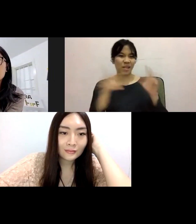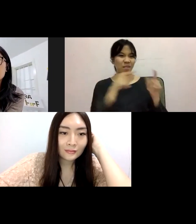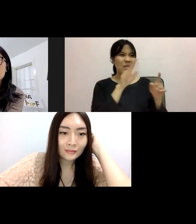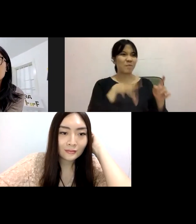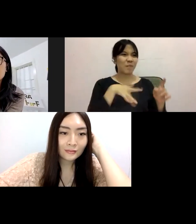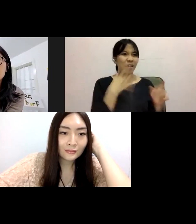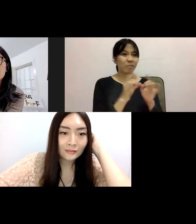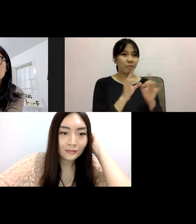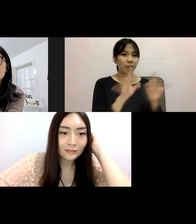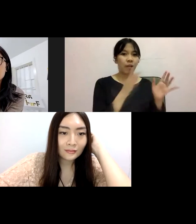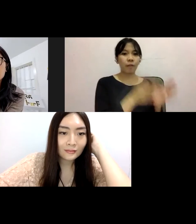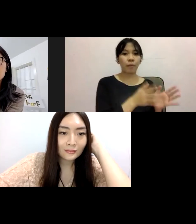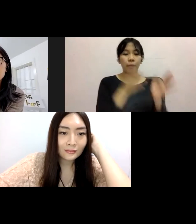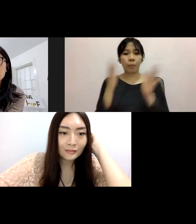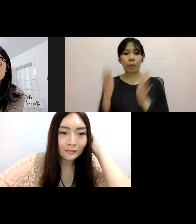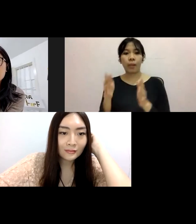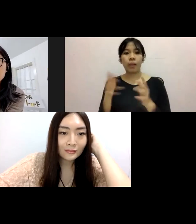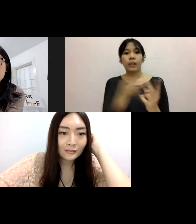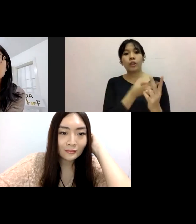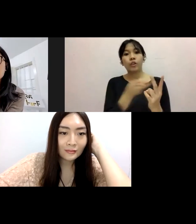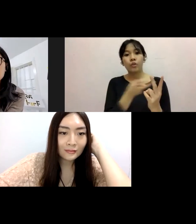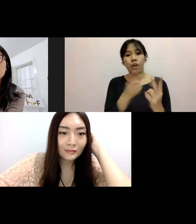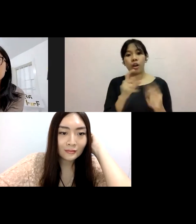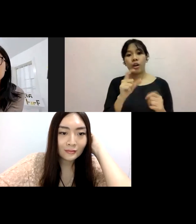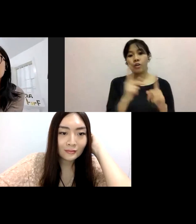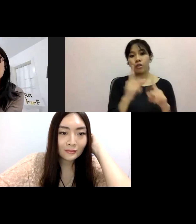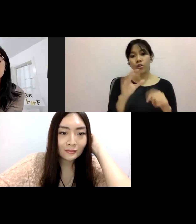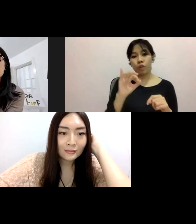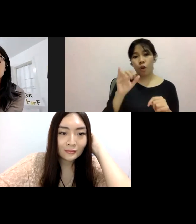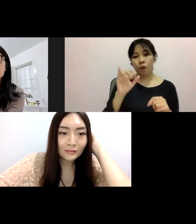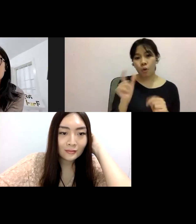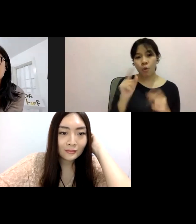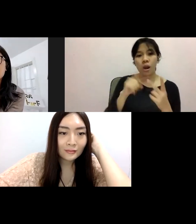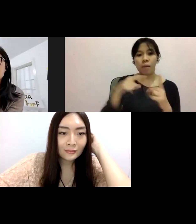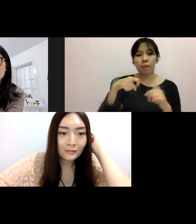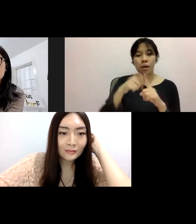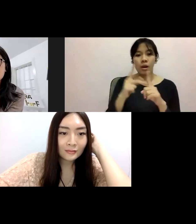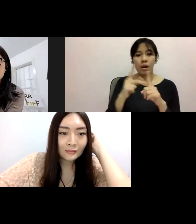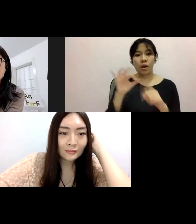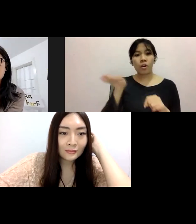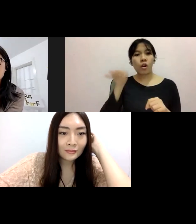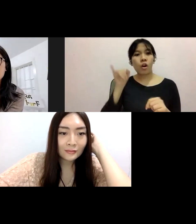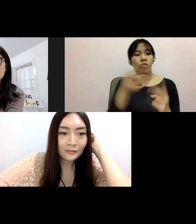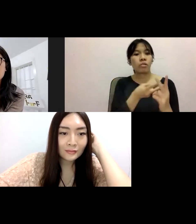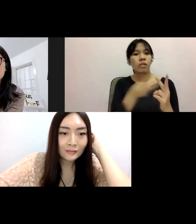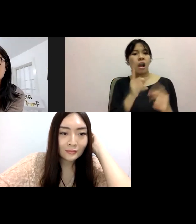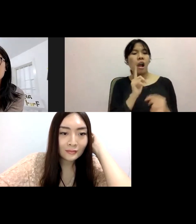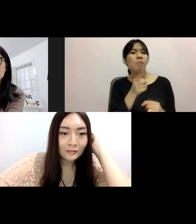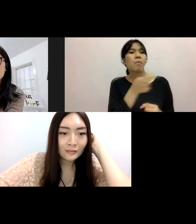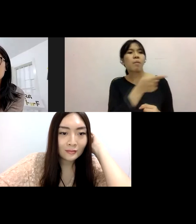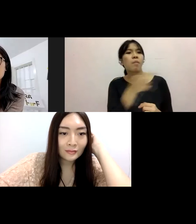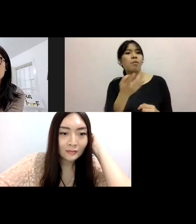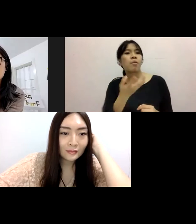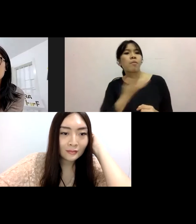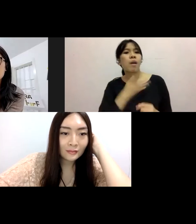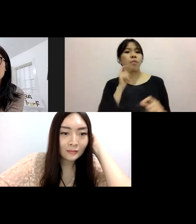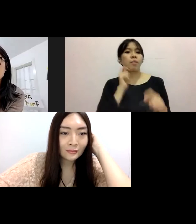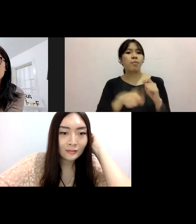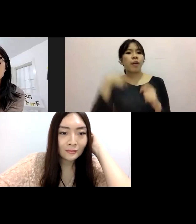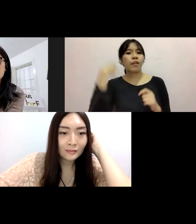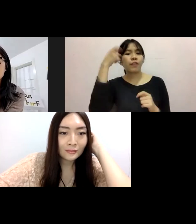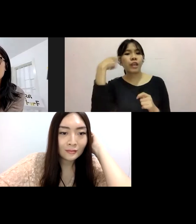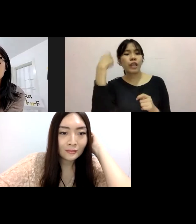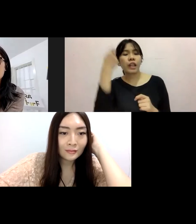both Cho and Khozy, why is telling stories about the queer experience and queer love is important to you,